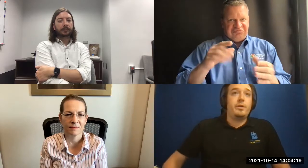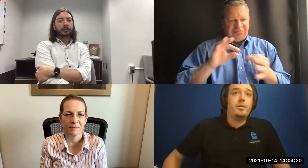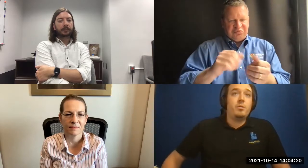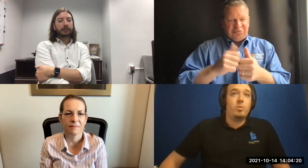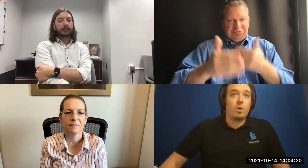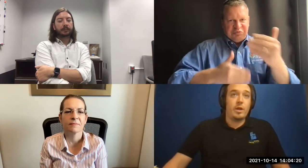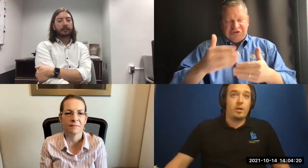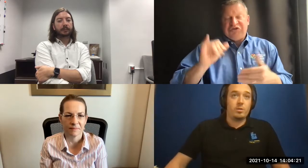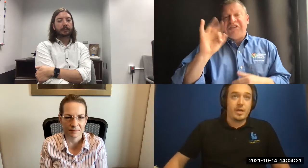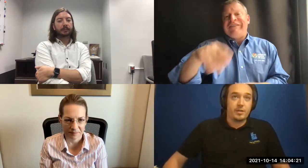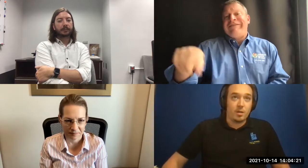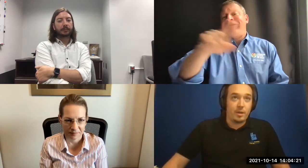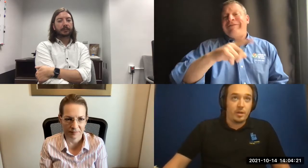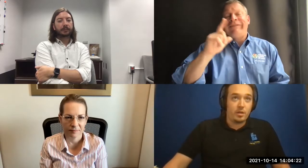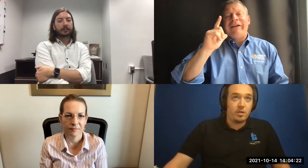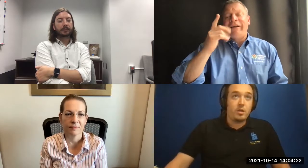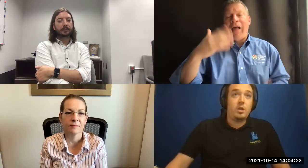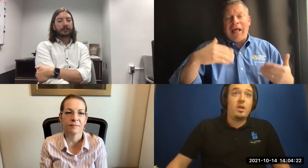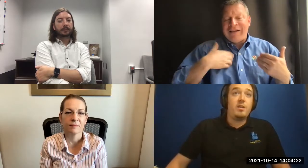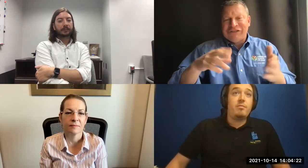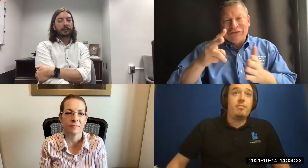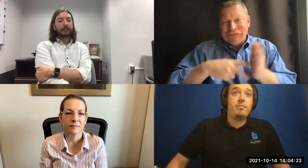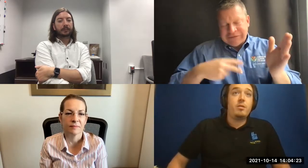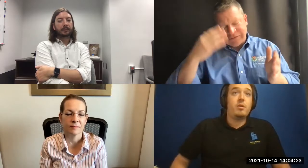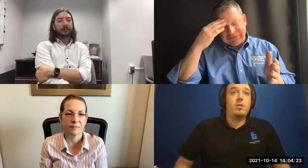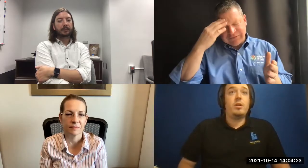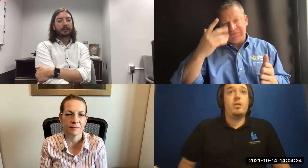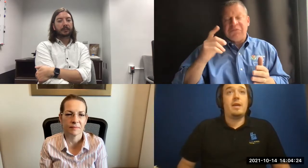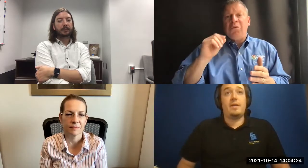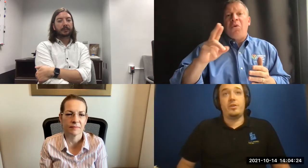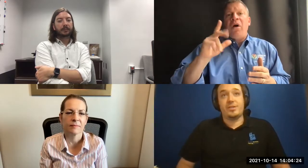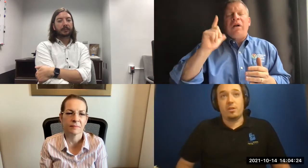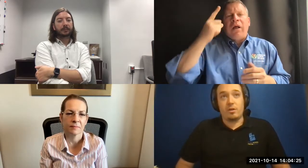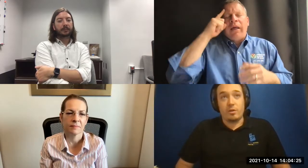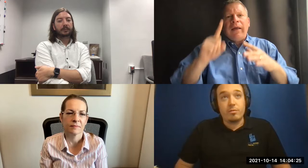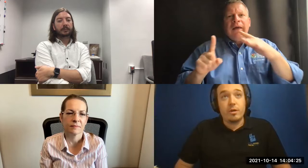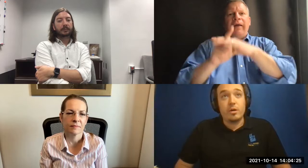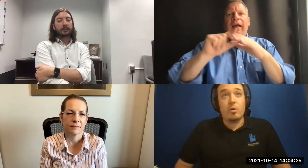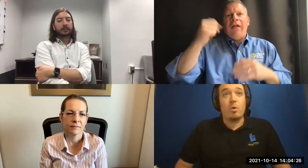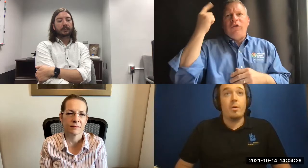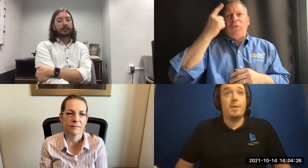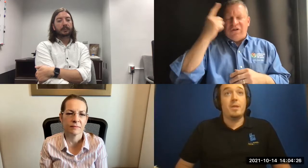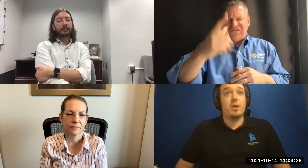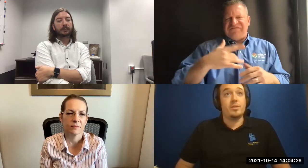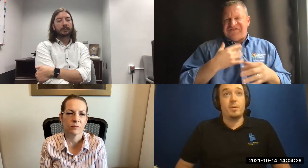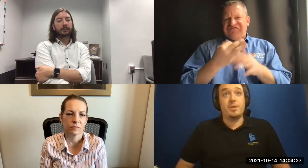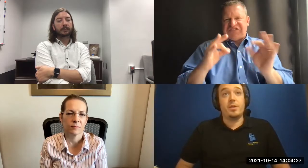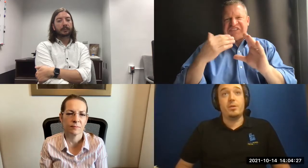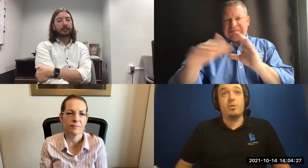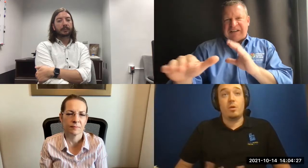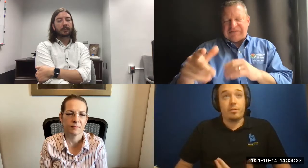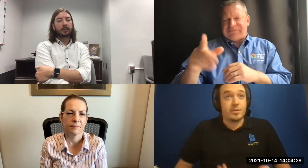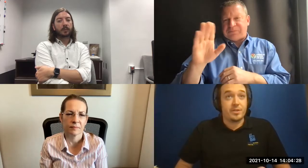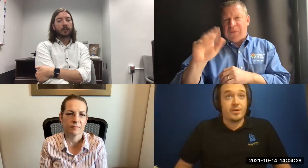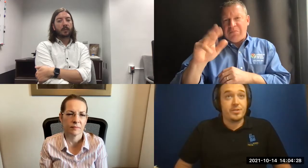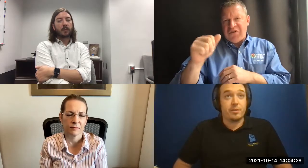All right, we'll go ahead and close that topic. If you hadn't had a chance to look it over, or maybe thoughts come up to